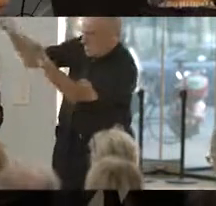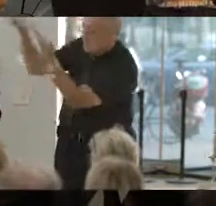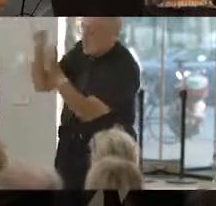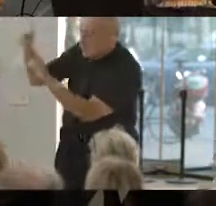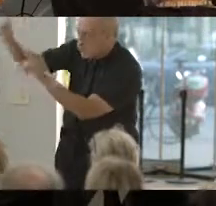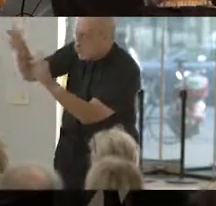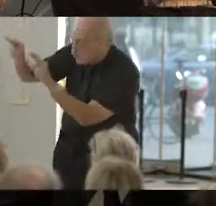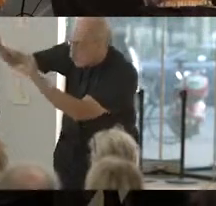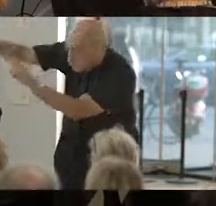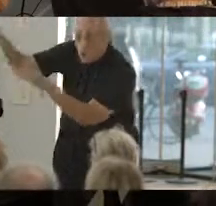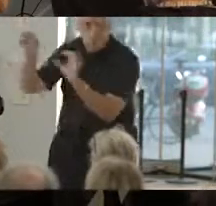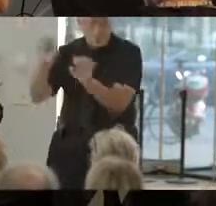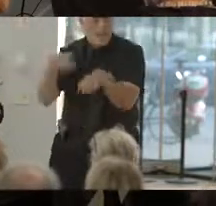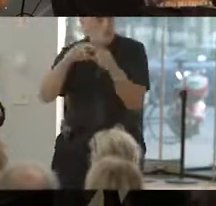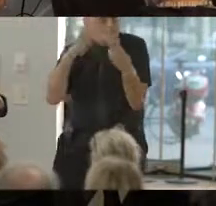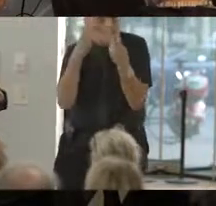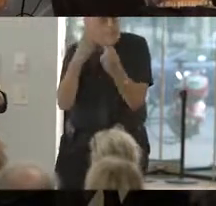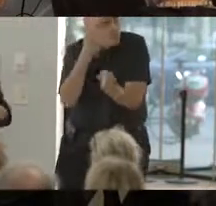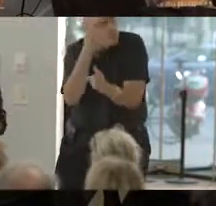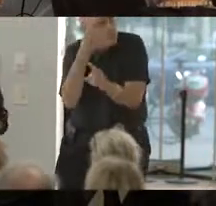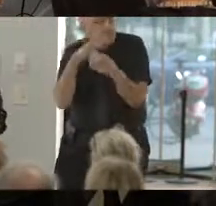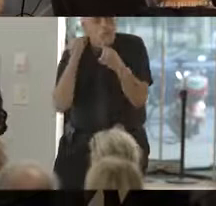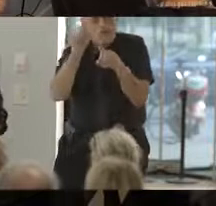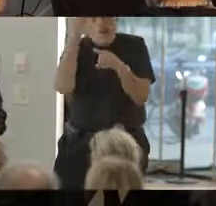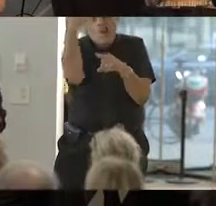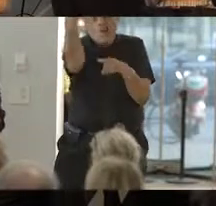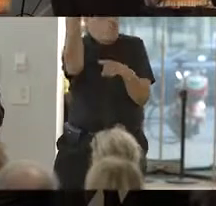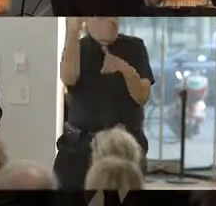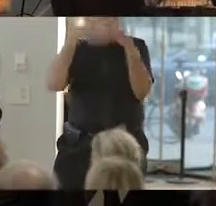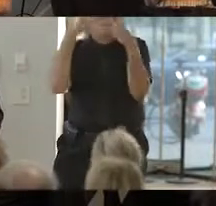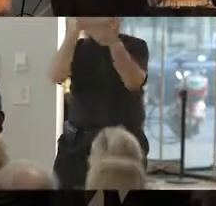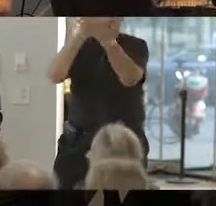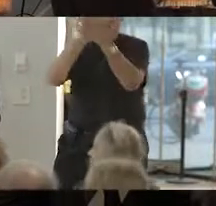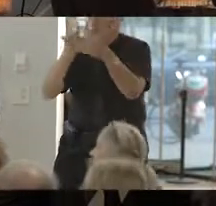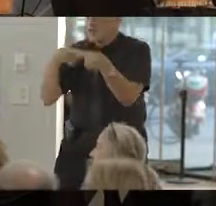to stand up to come closer. If you can't see from where you are sitting, please.